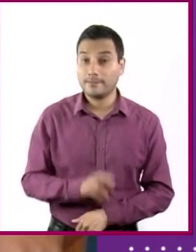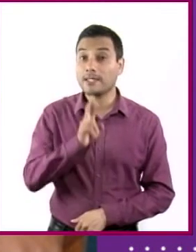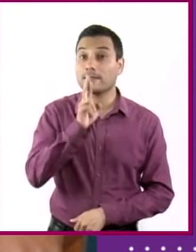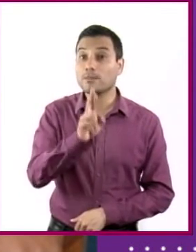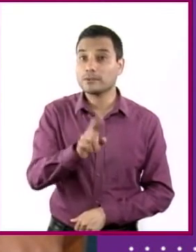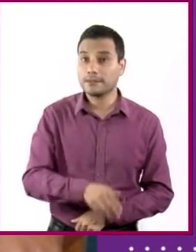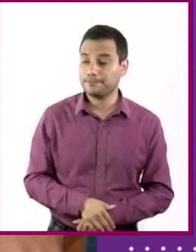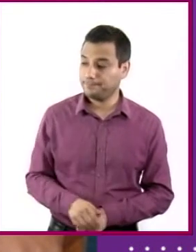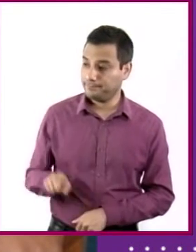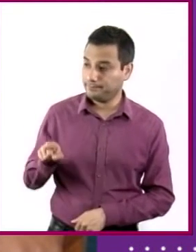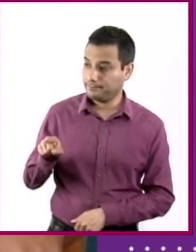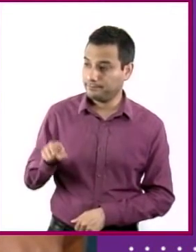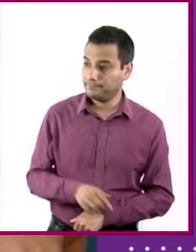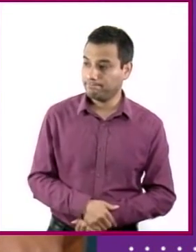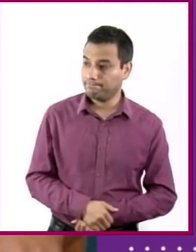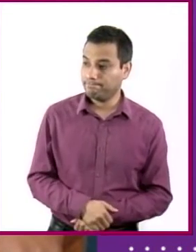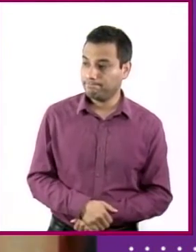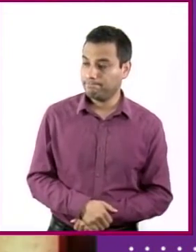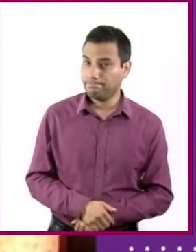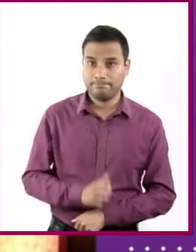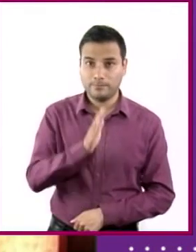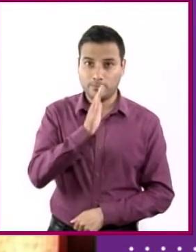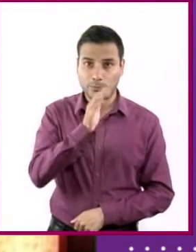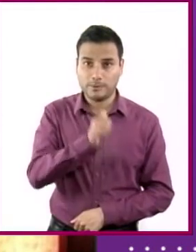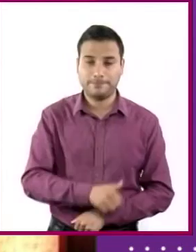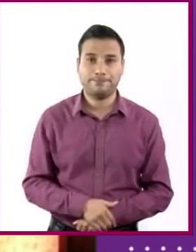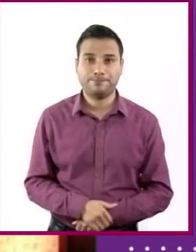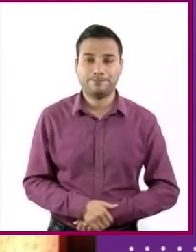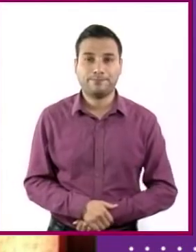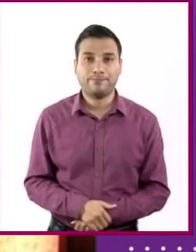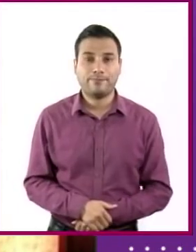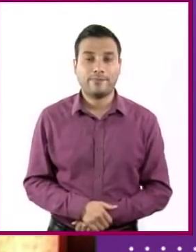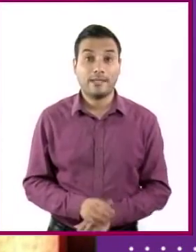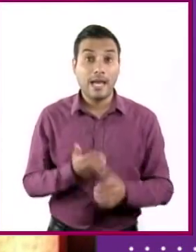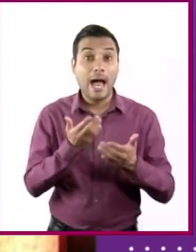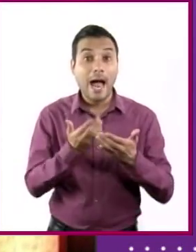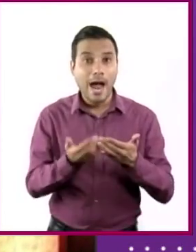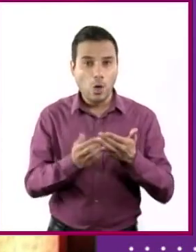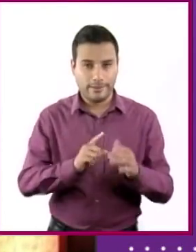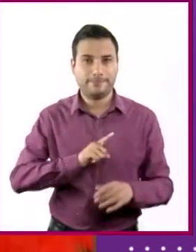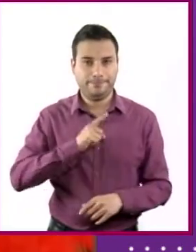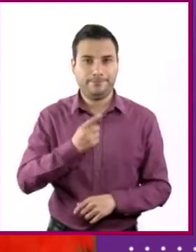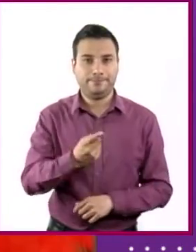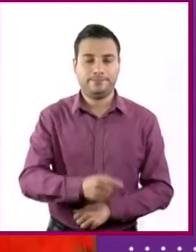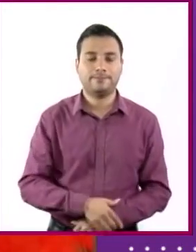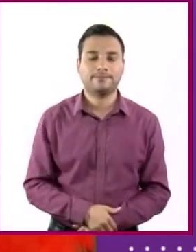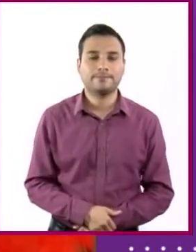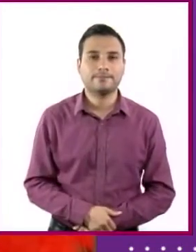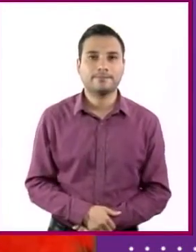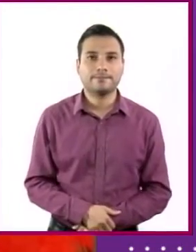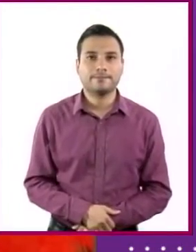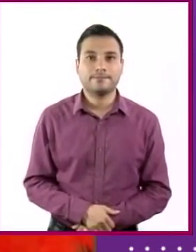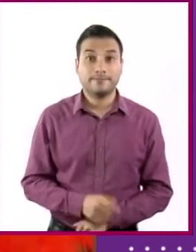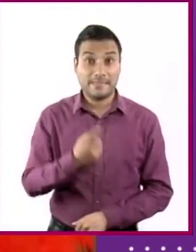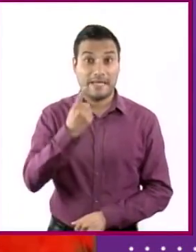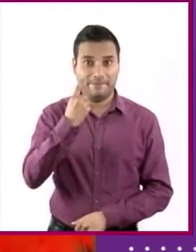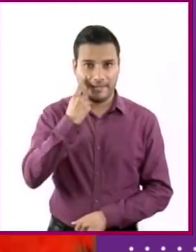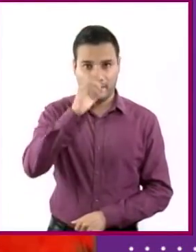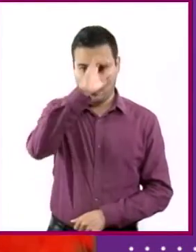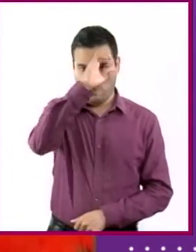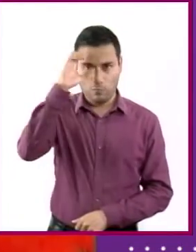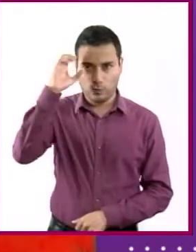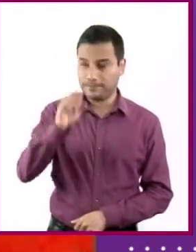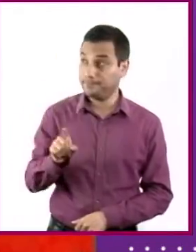Respuesta: No, she couldn't. Ahora es turno de ustedes. Miren la siguiente